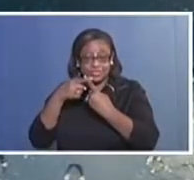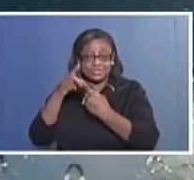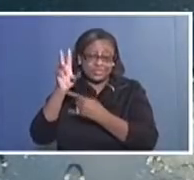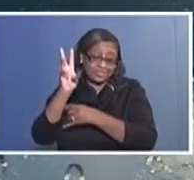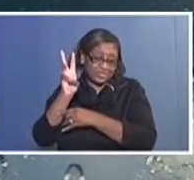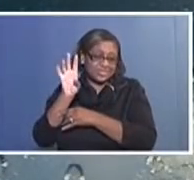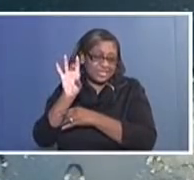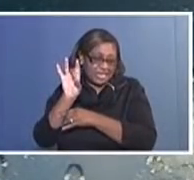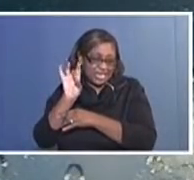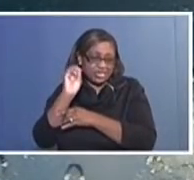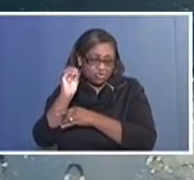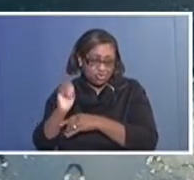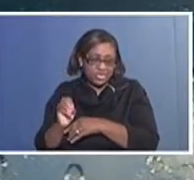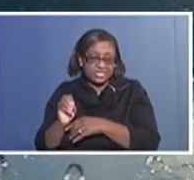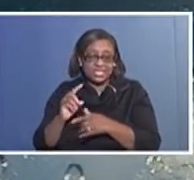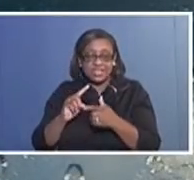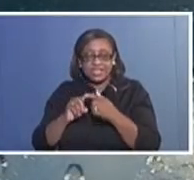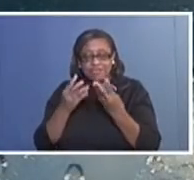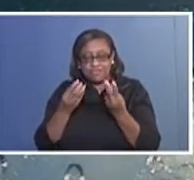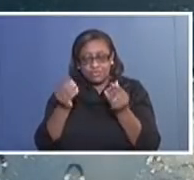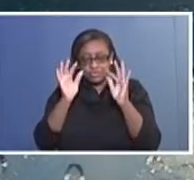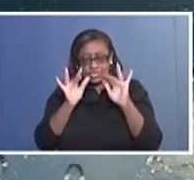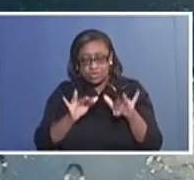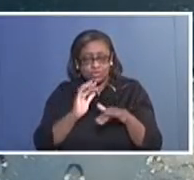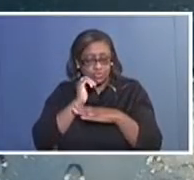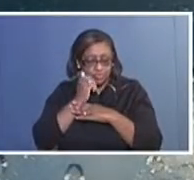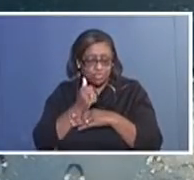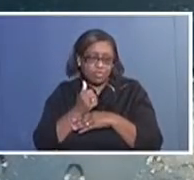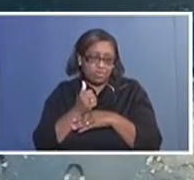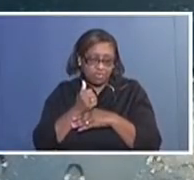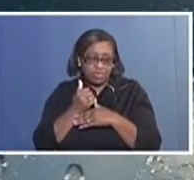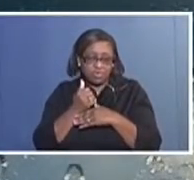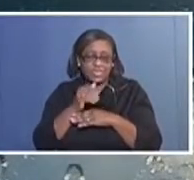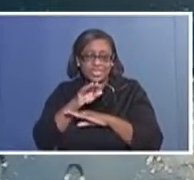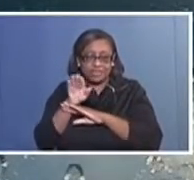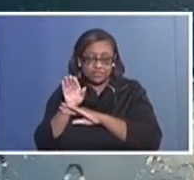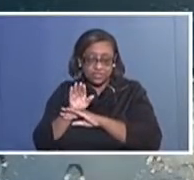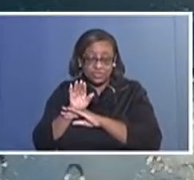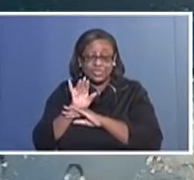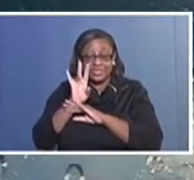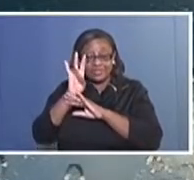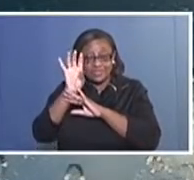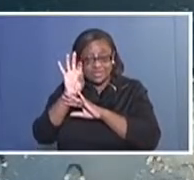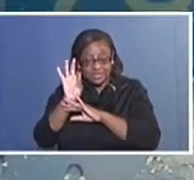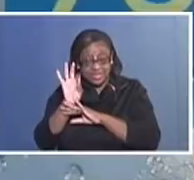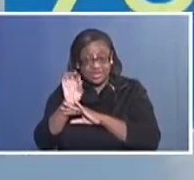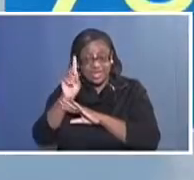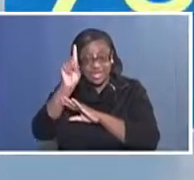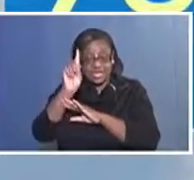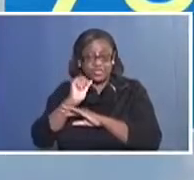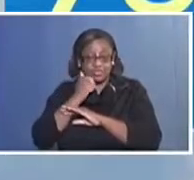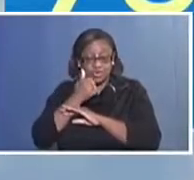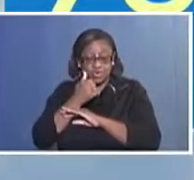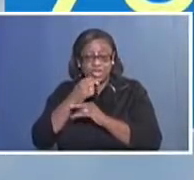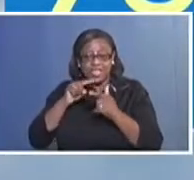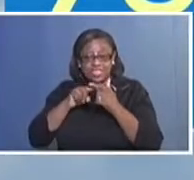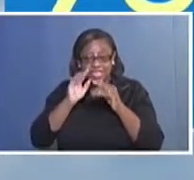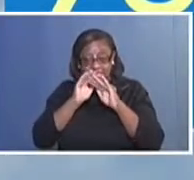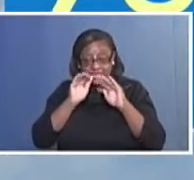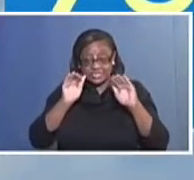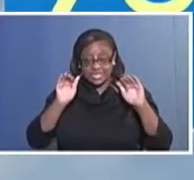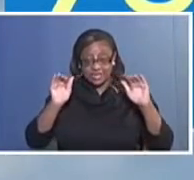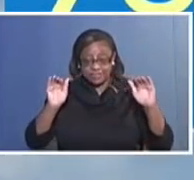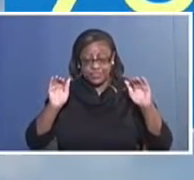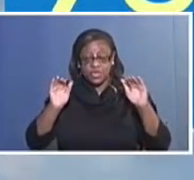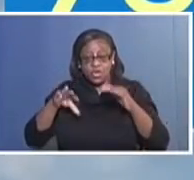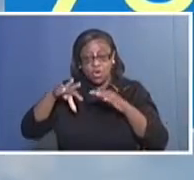at mostly cloudy with a couple of showers here and there, particularly in the afternoon hours. 79 degrees for the high tomorrow, and the extended weather forecast off